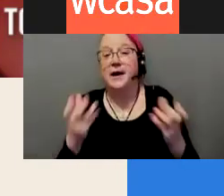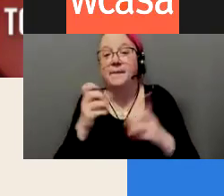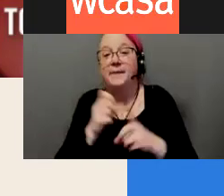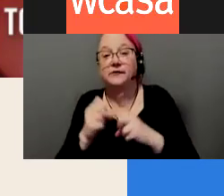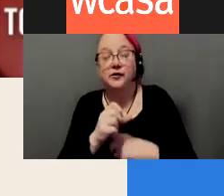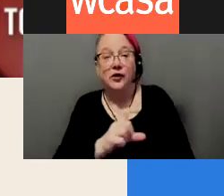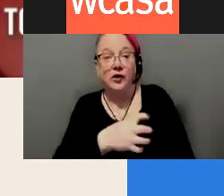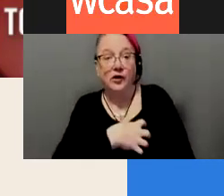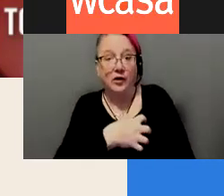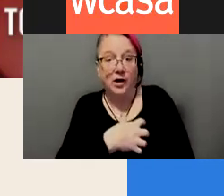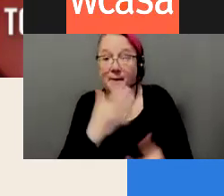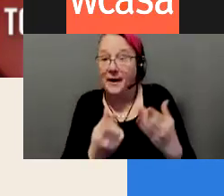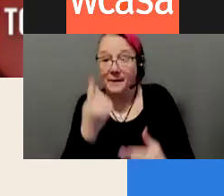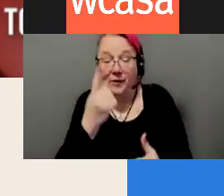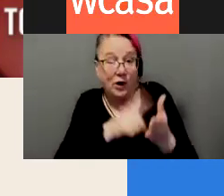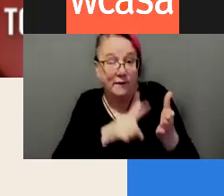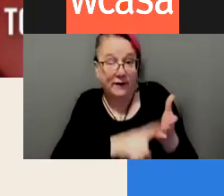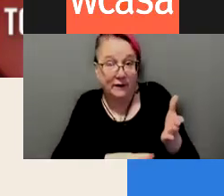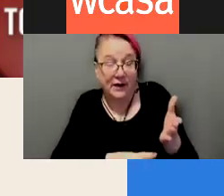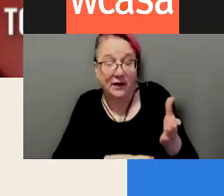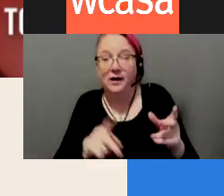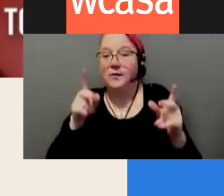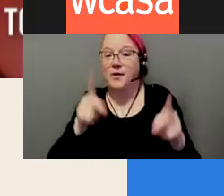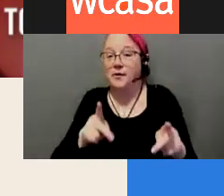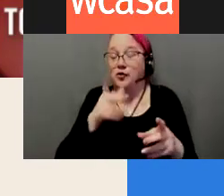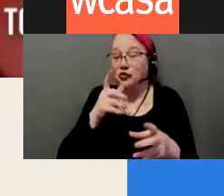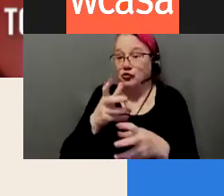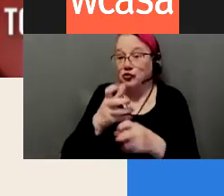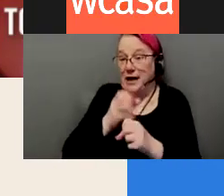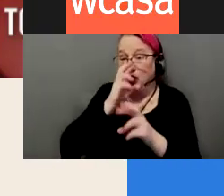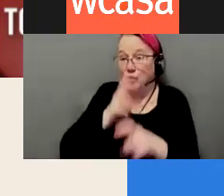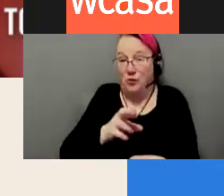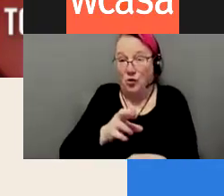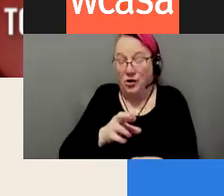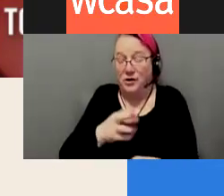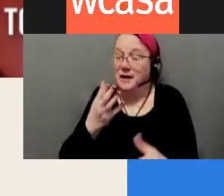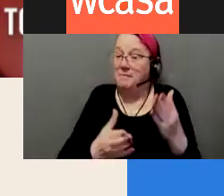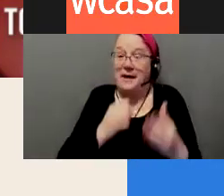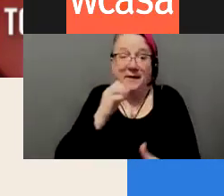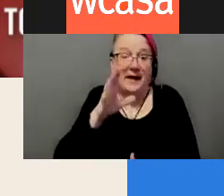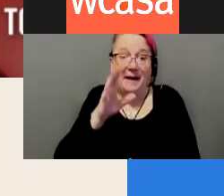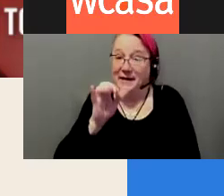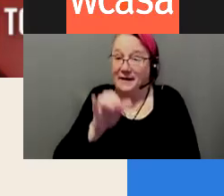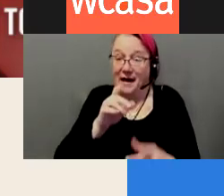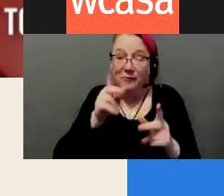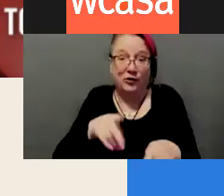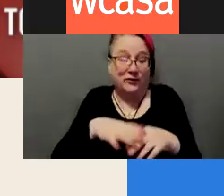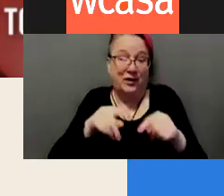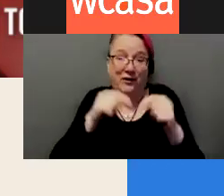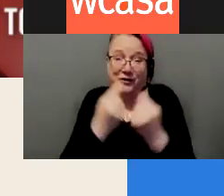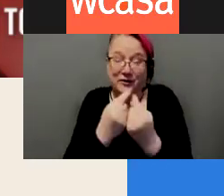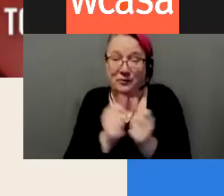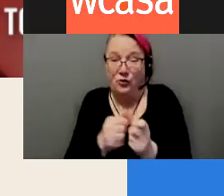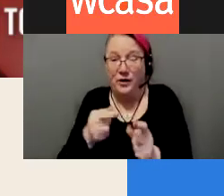may be the one investigating as well, but the person taking your report won't necessarily be that person on their team with the